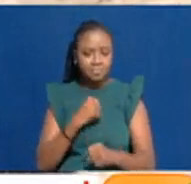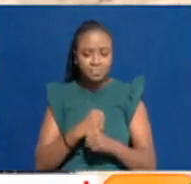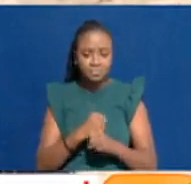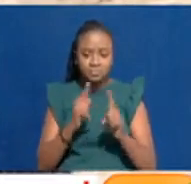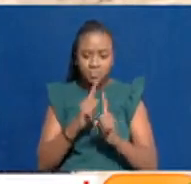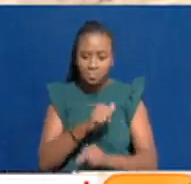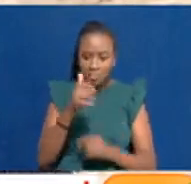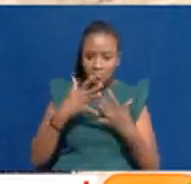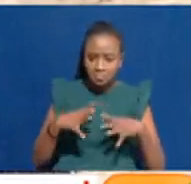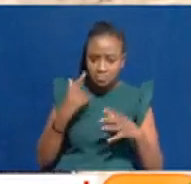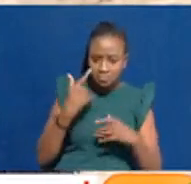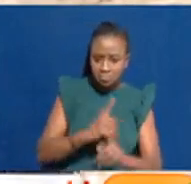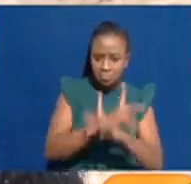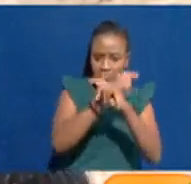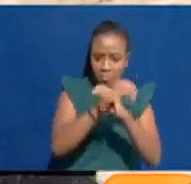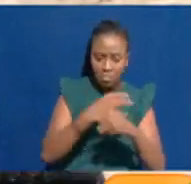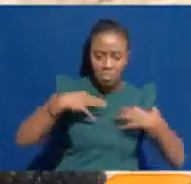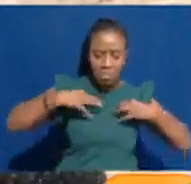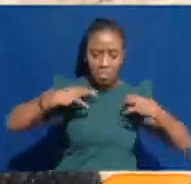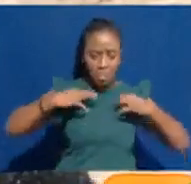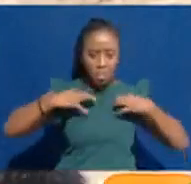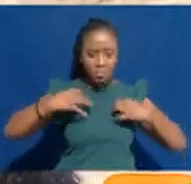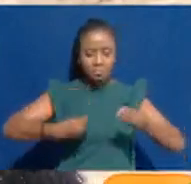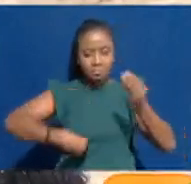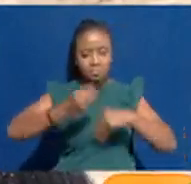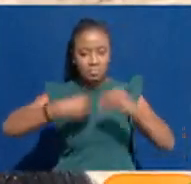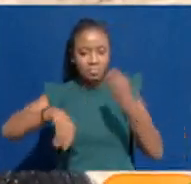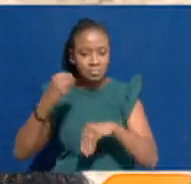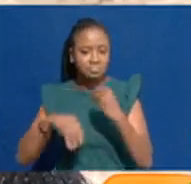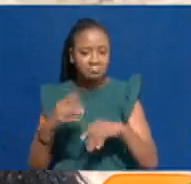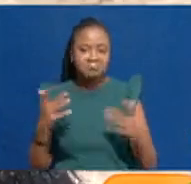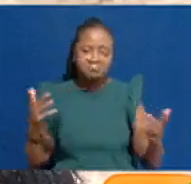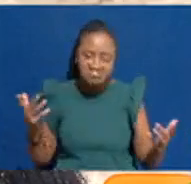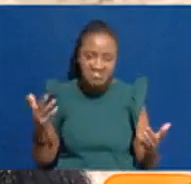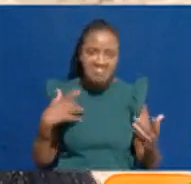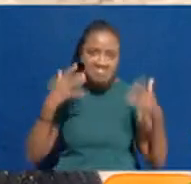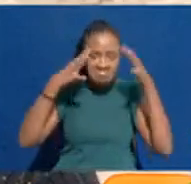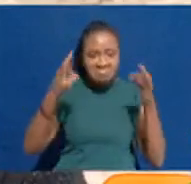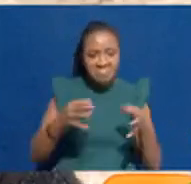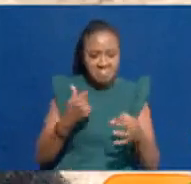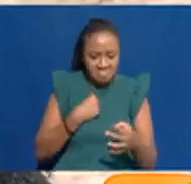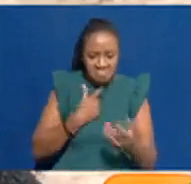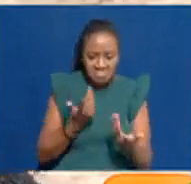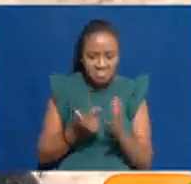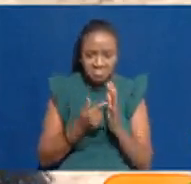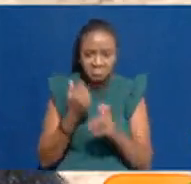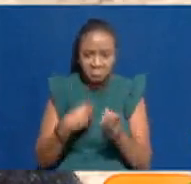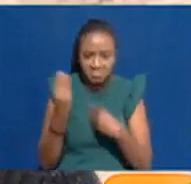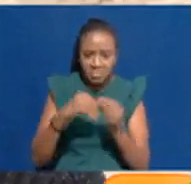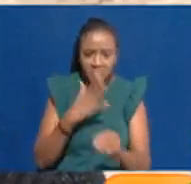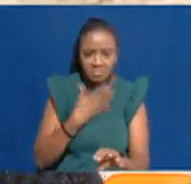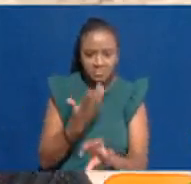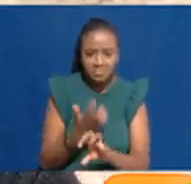akiuza nguo kupitia mtandao wa TikTok, nikaamua na mimi je nikijaribu kuuza mawe